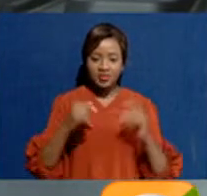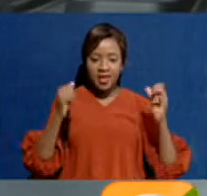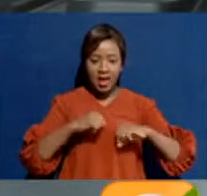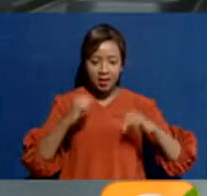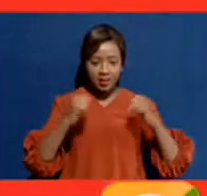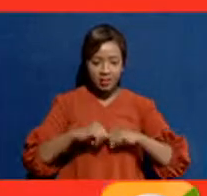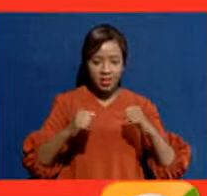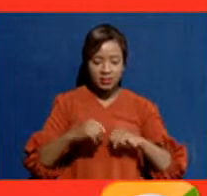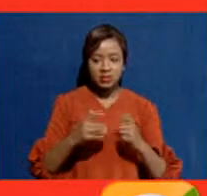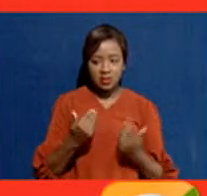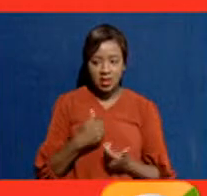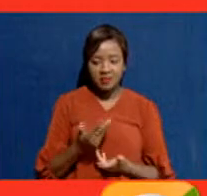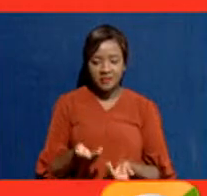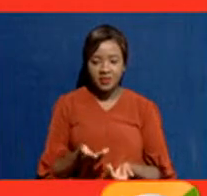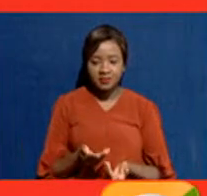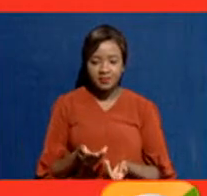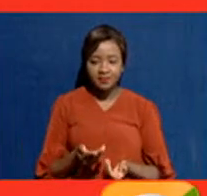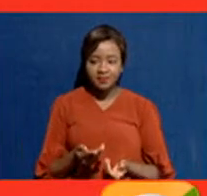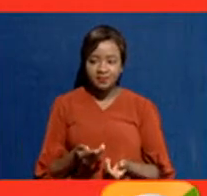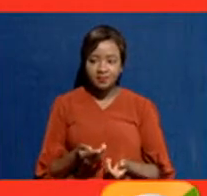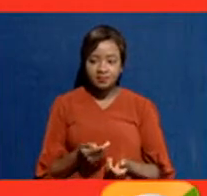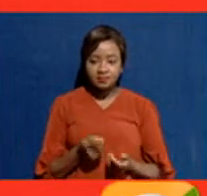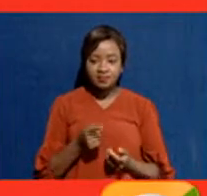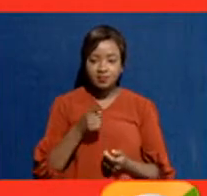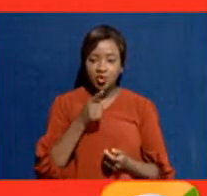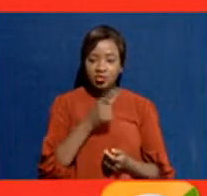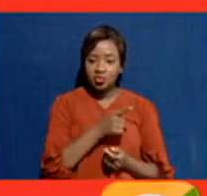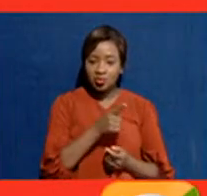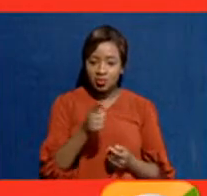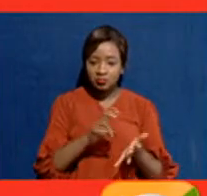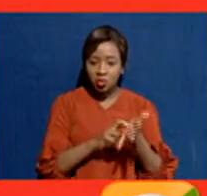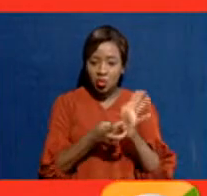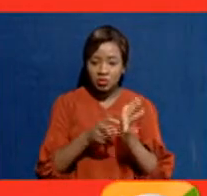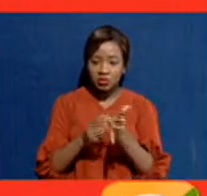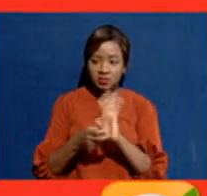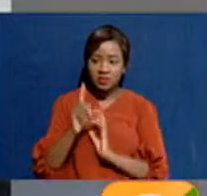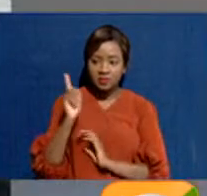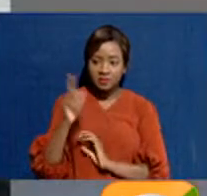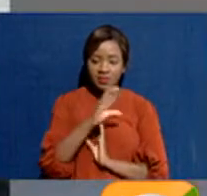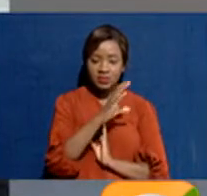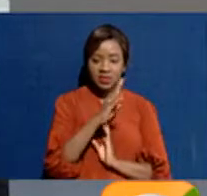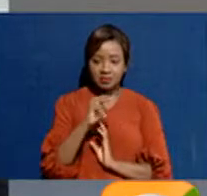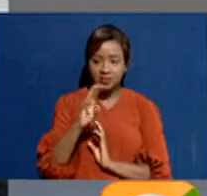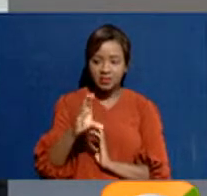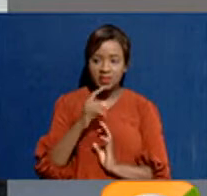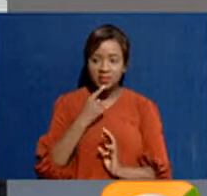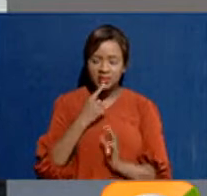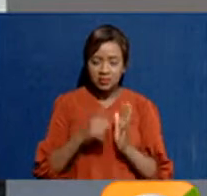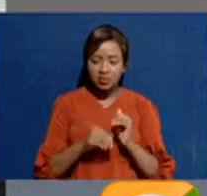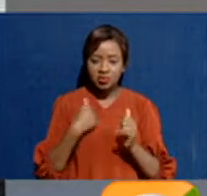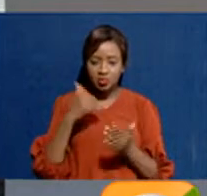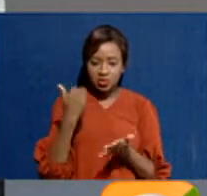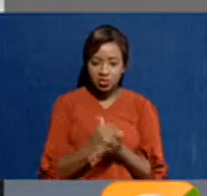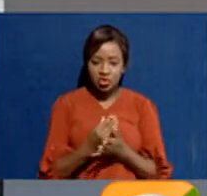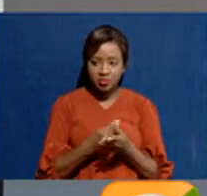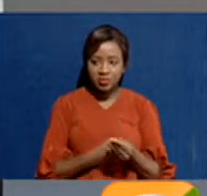bargaining agreement. Regarding the terminated distributorship contract, CMC said it will cease distribution of the